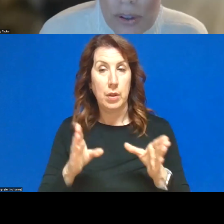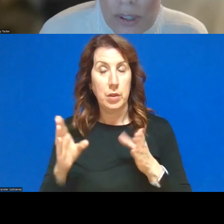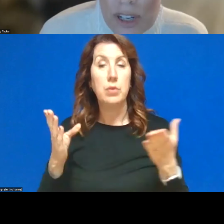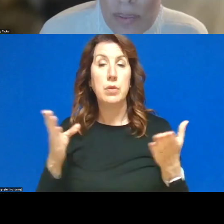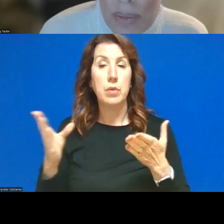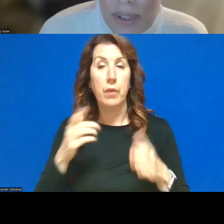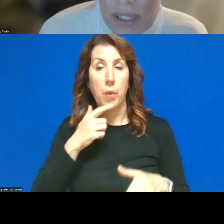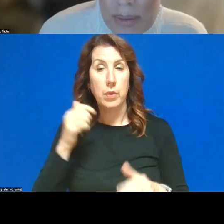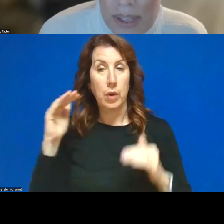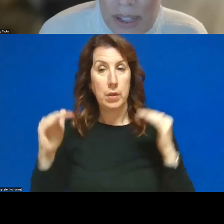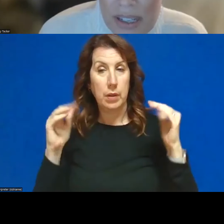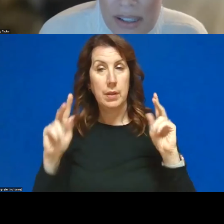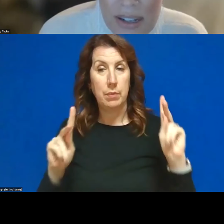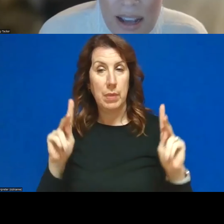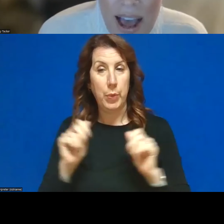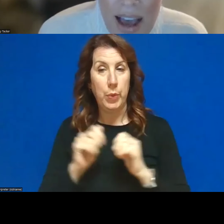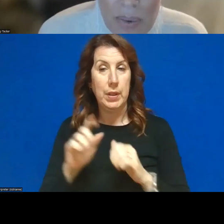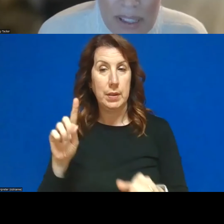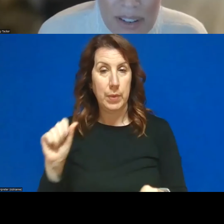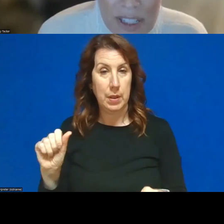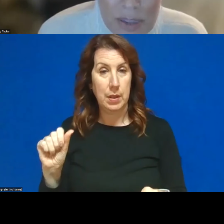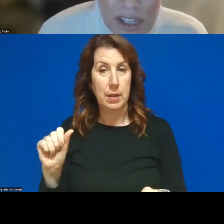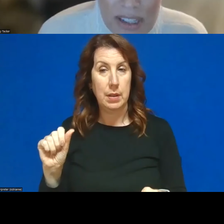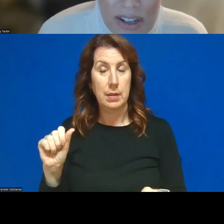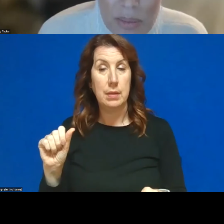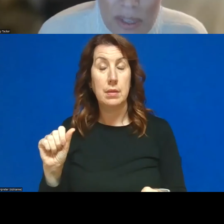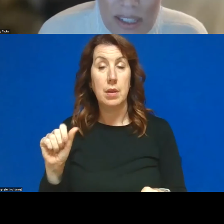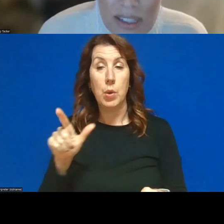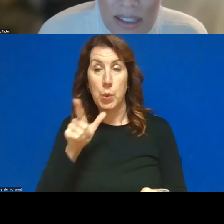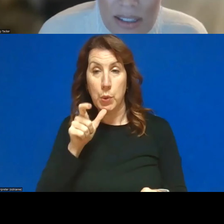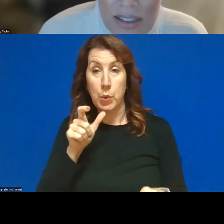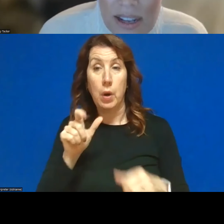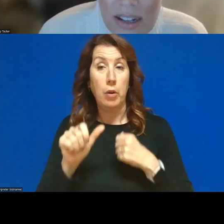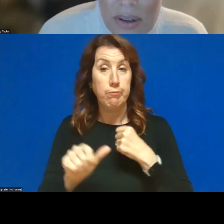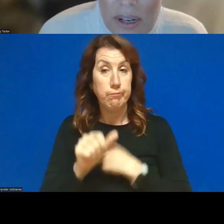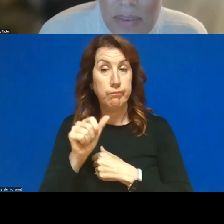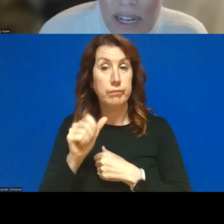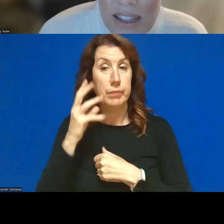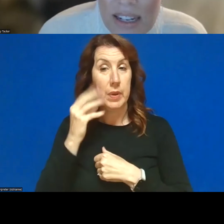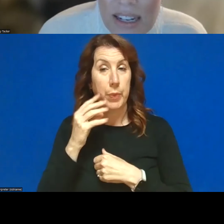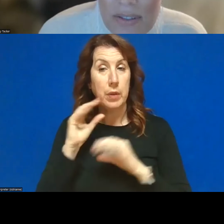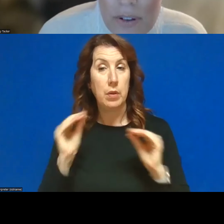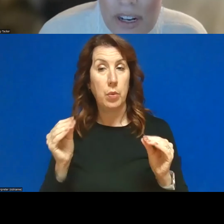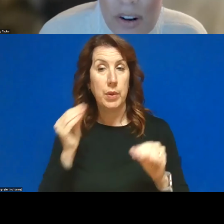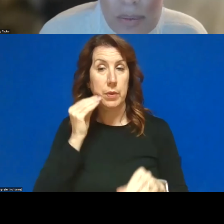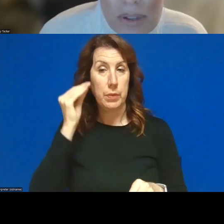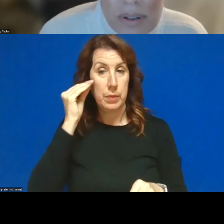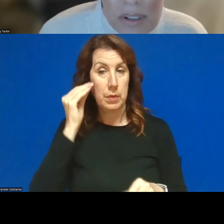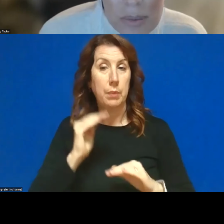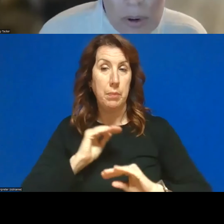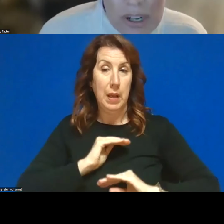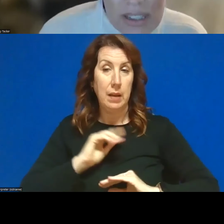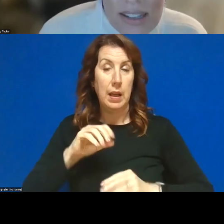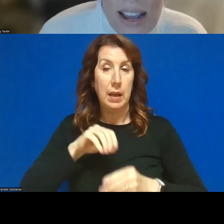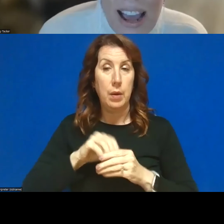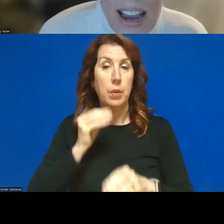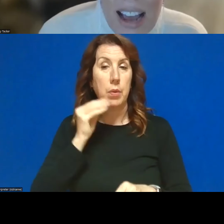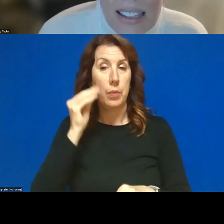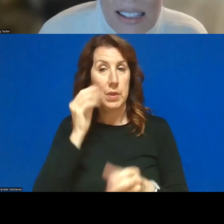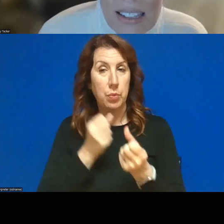older adults and people with disabilities at risk of experiencing homelessness, including meeting the need for in-home